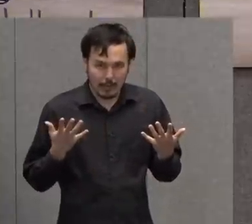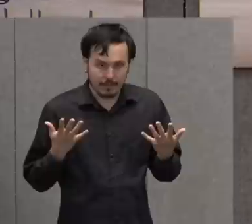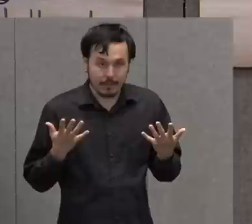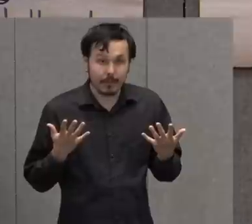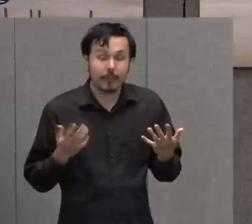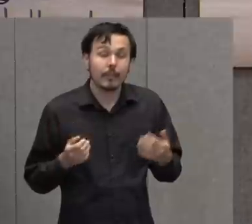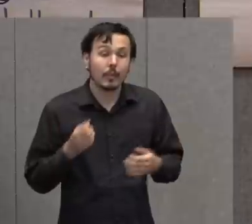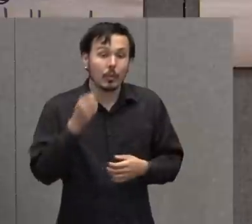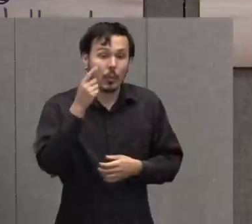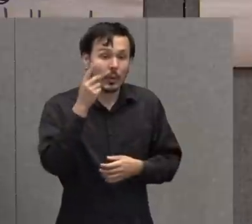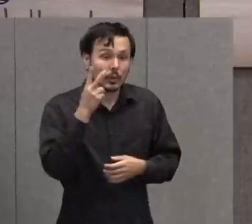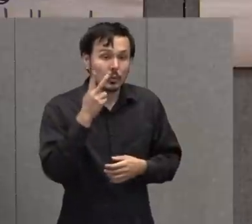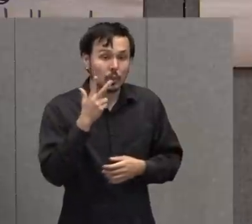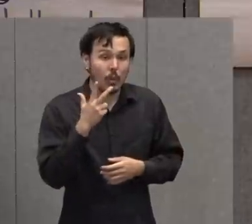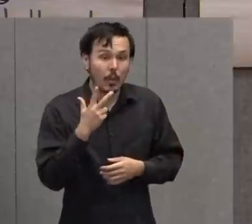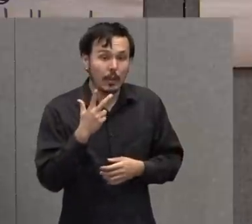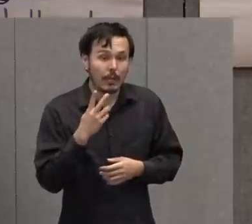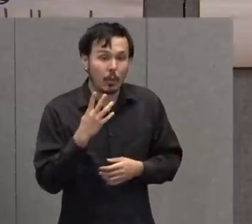1, 2, 3, 4, 5.